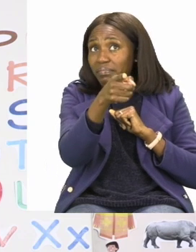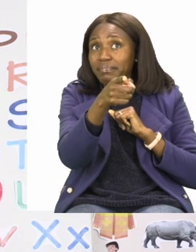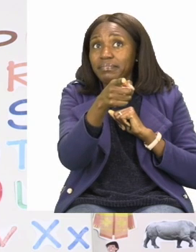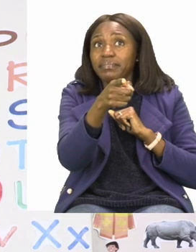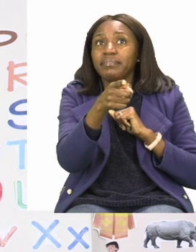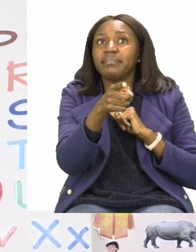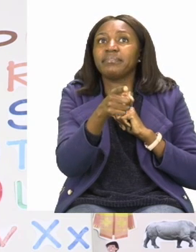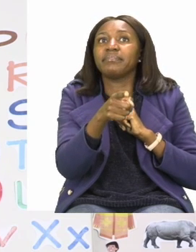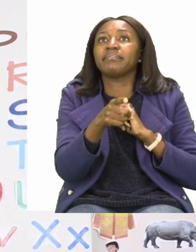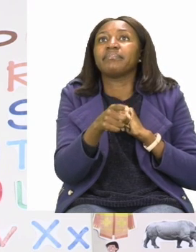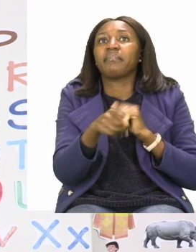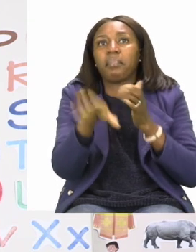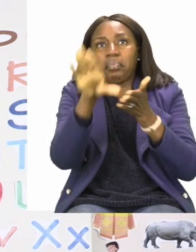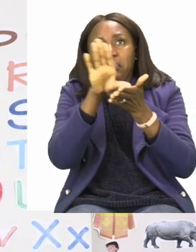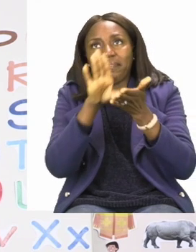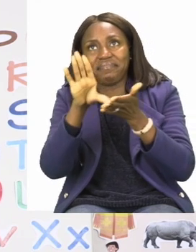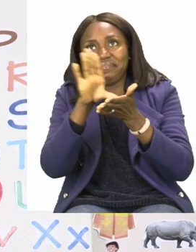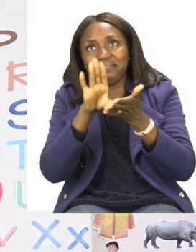there,